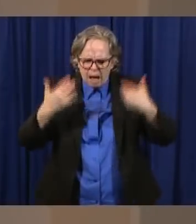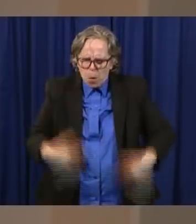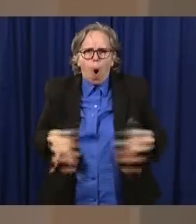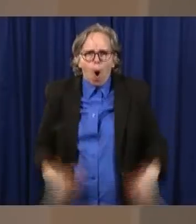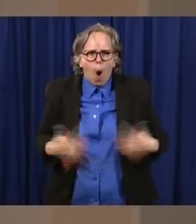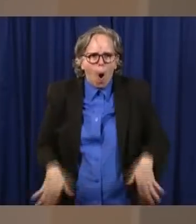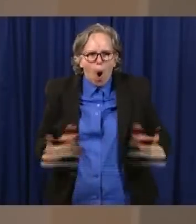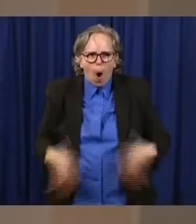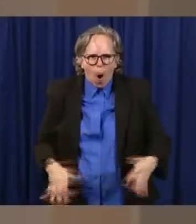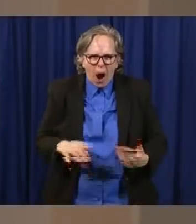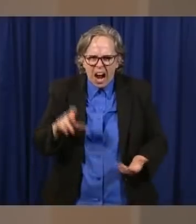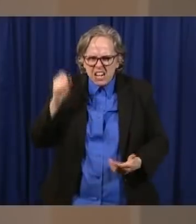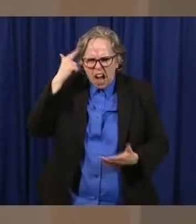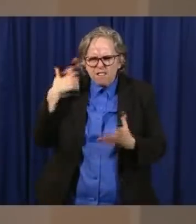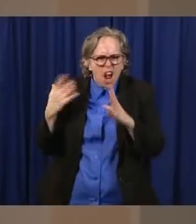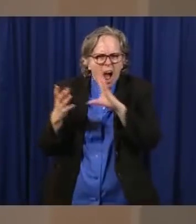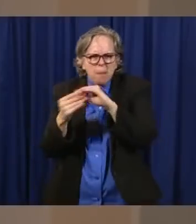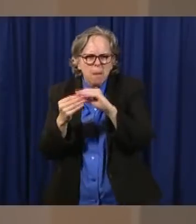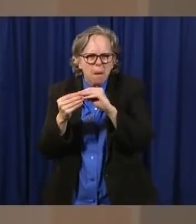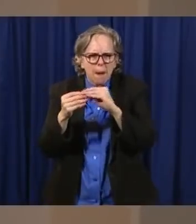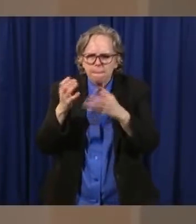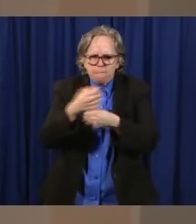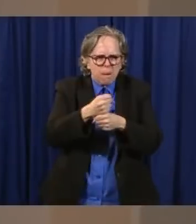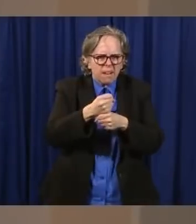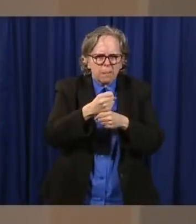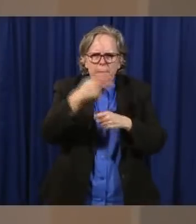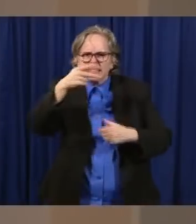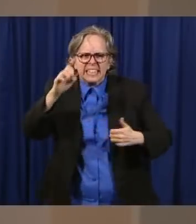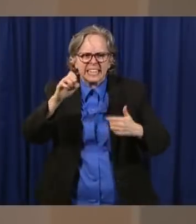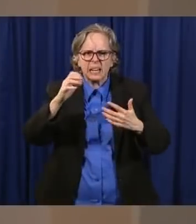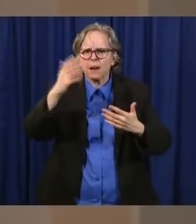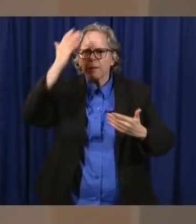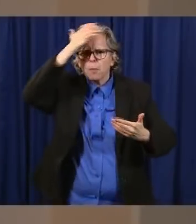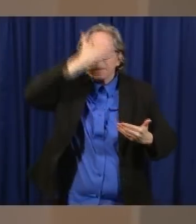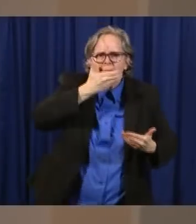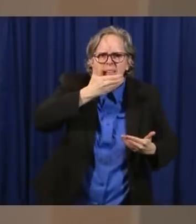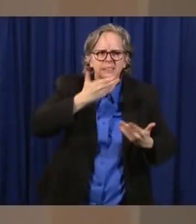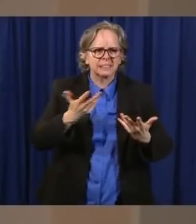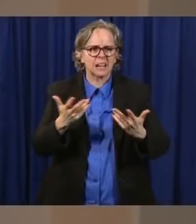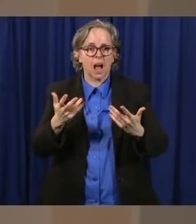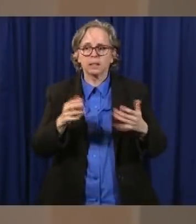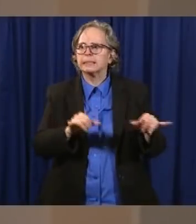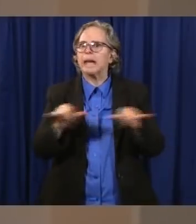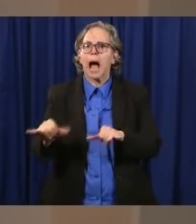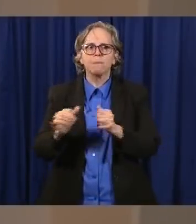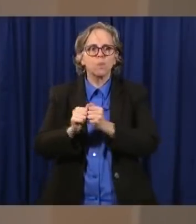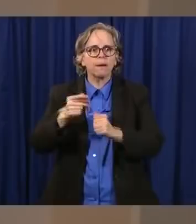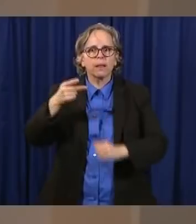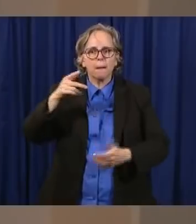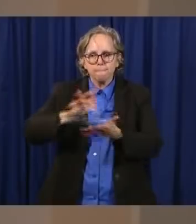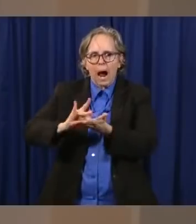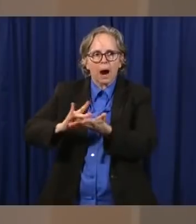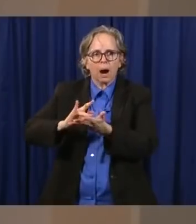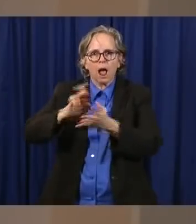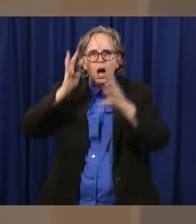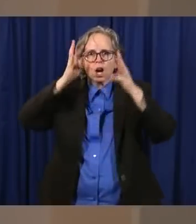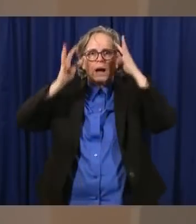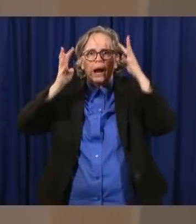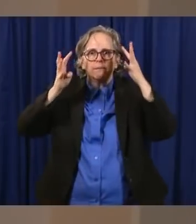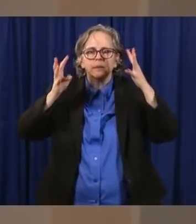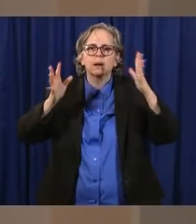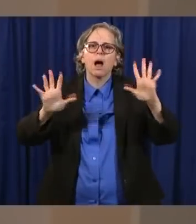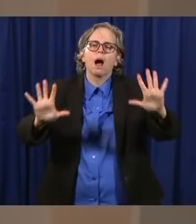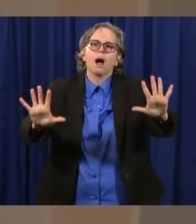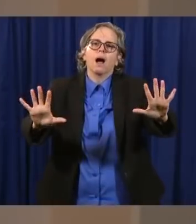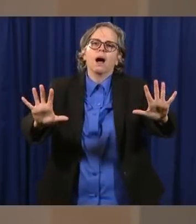producing the personal protective equipment and the face shields and the like. But we also have some amazing medical innovators in the state. We all